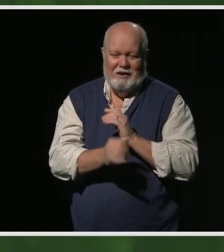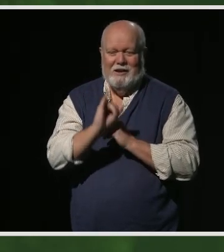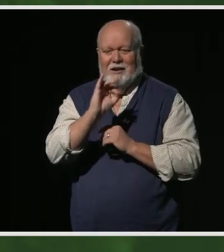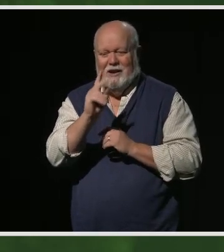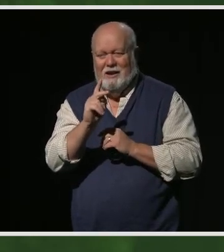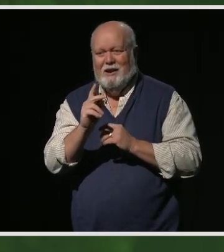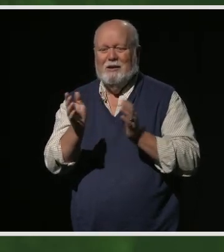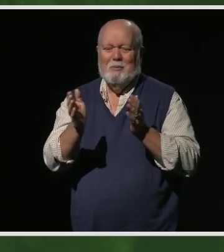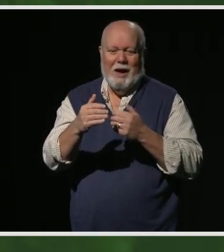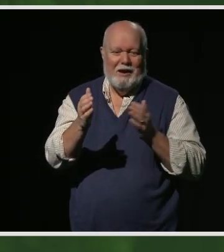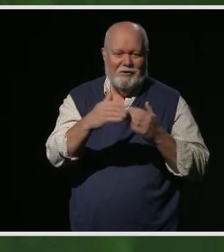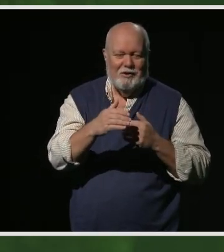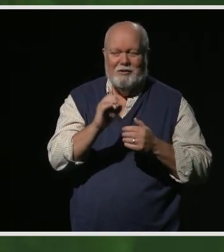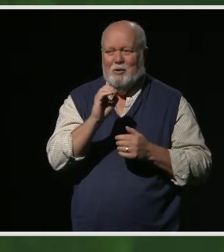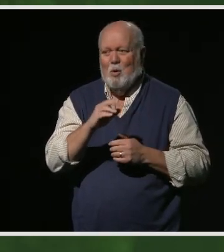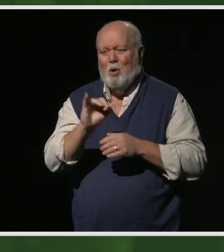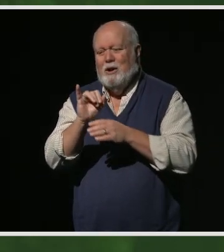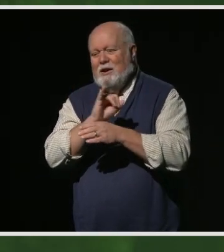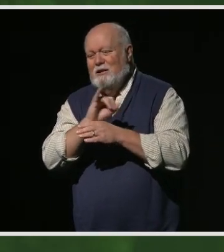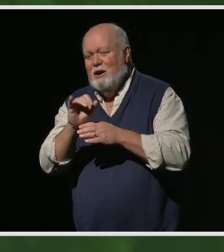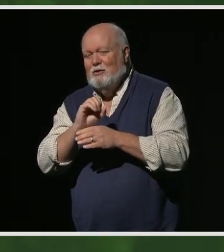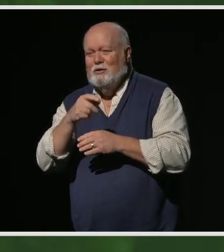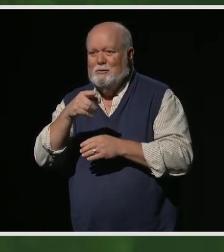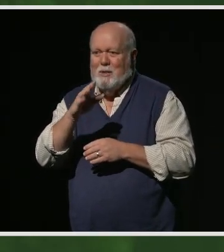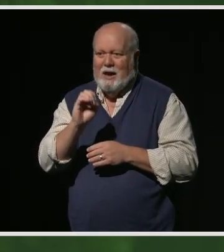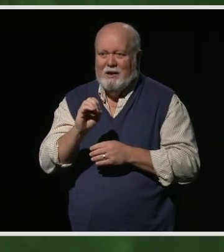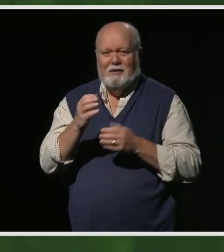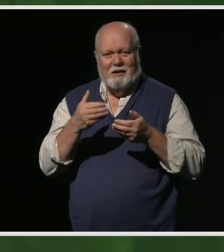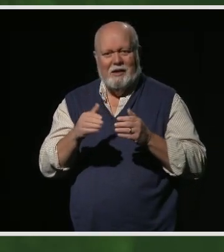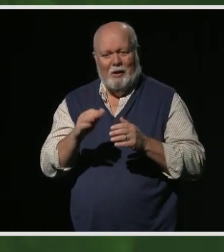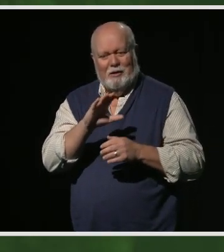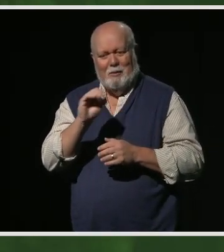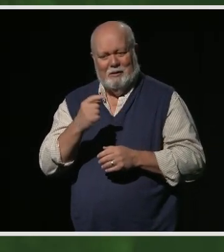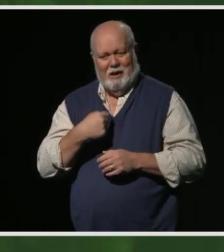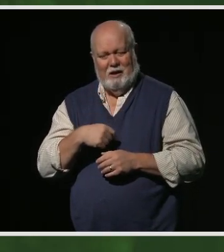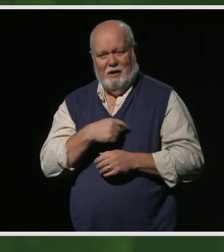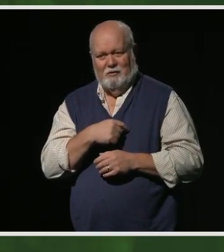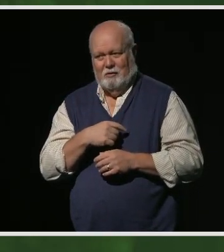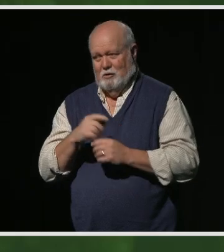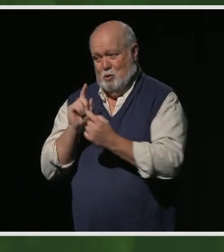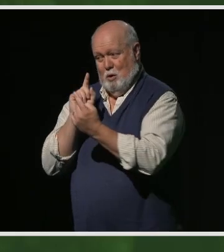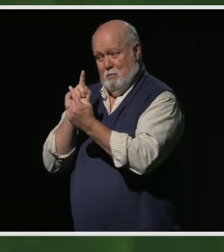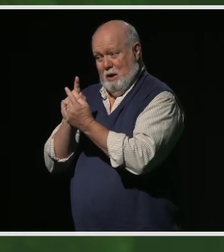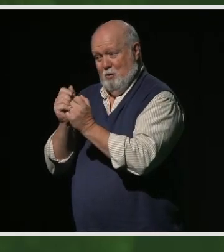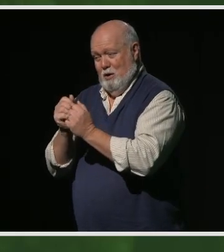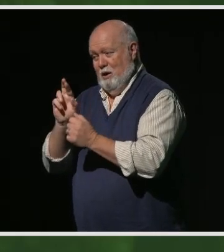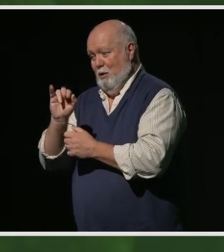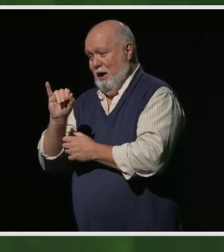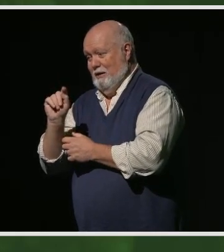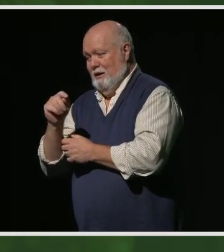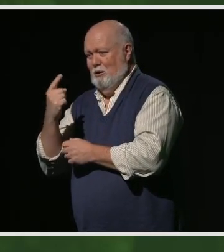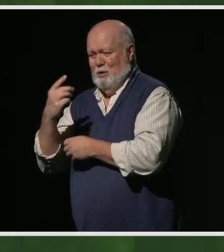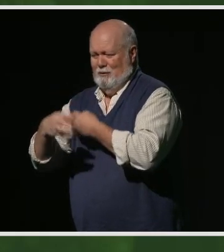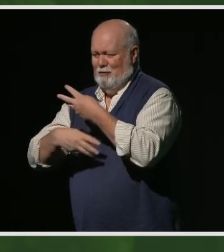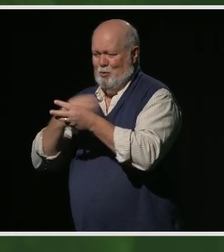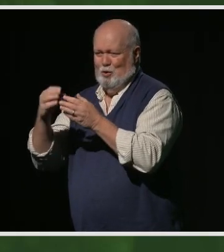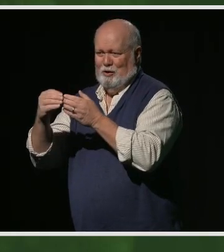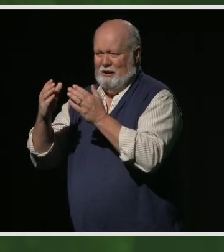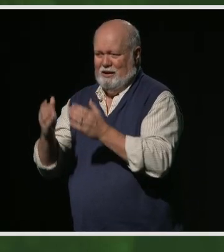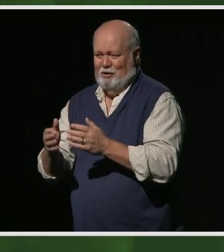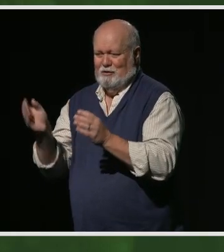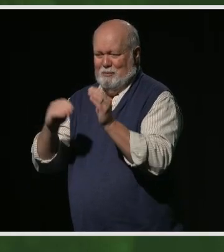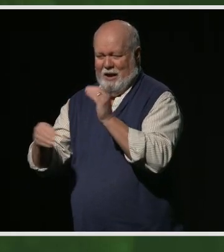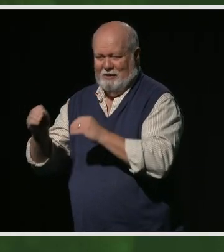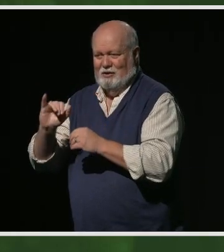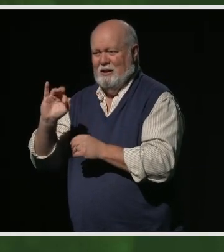It's not known for having industrial space that allows companies like us to scale. So when we met with RIT, one of the world leaders in packaging and inks,